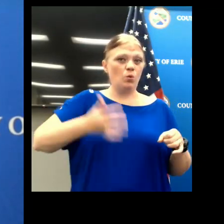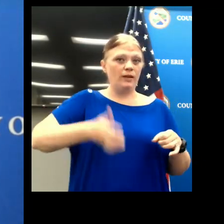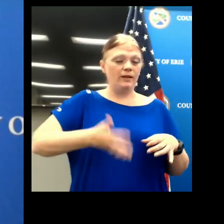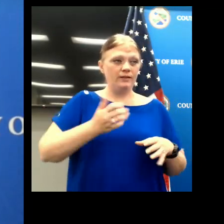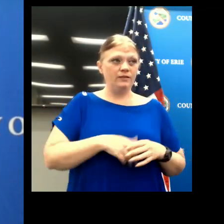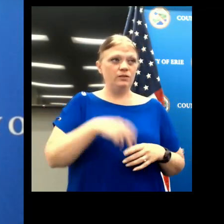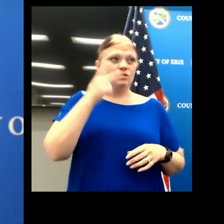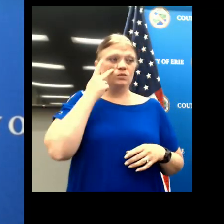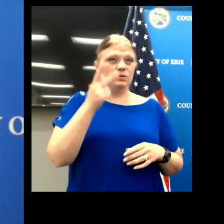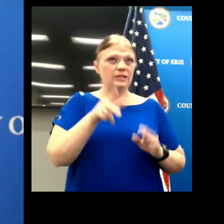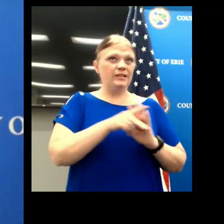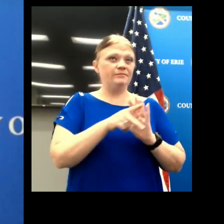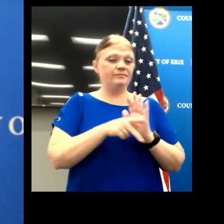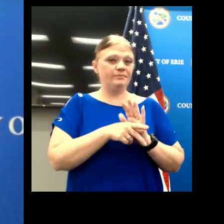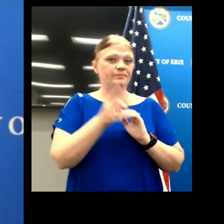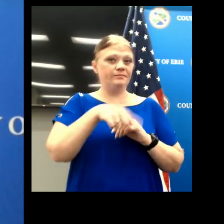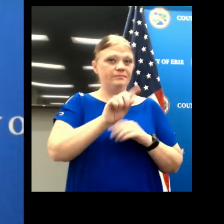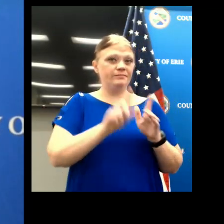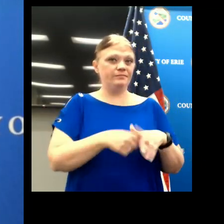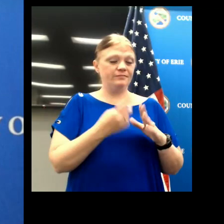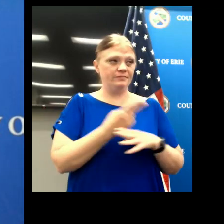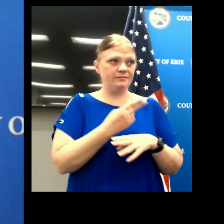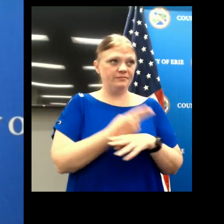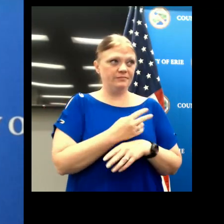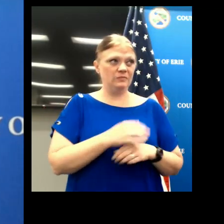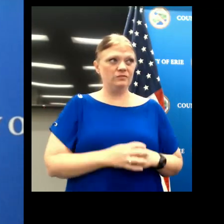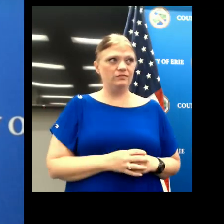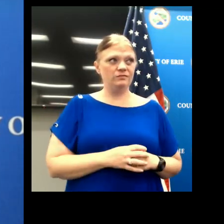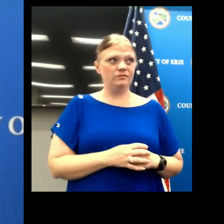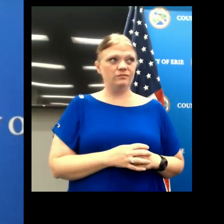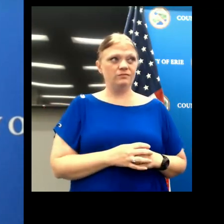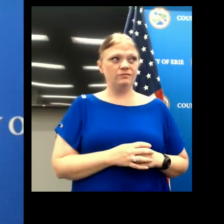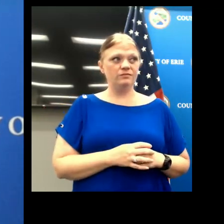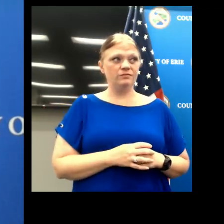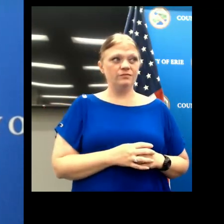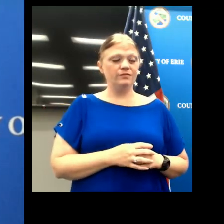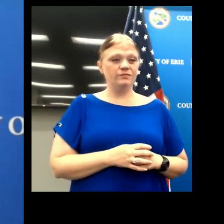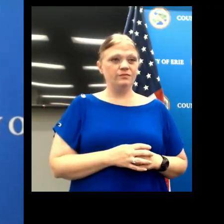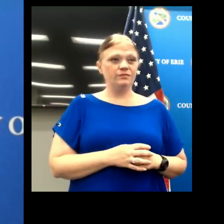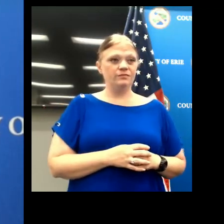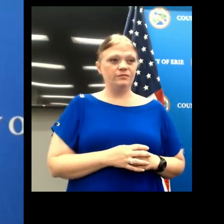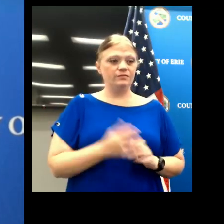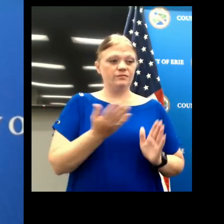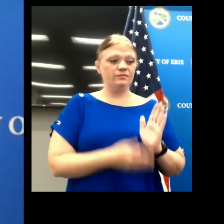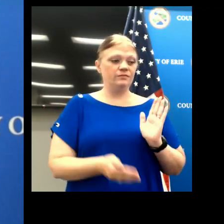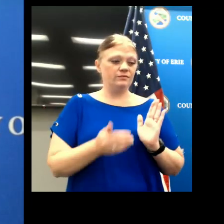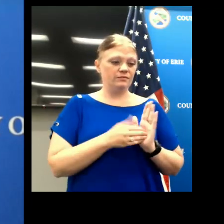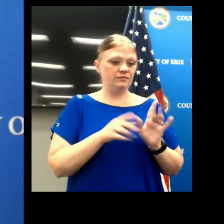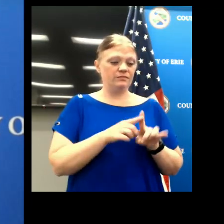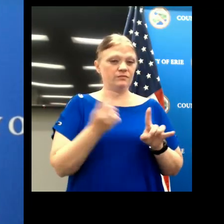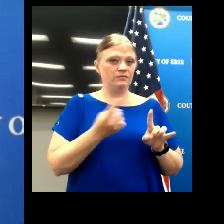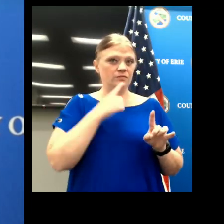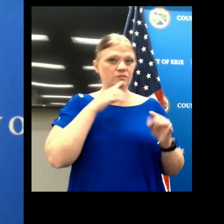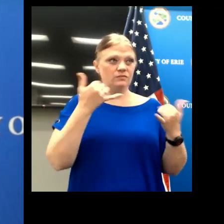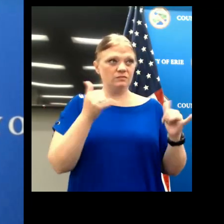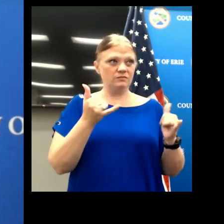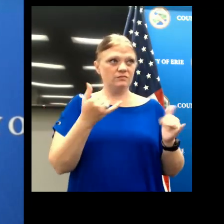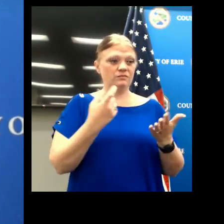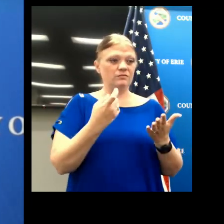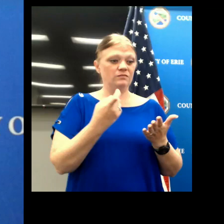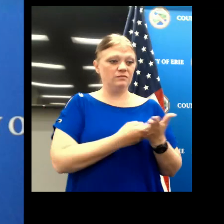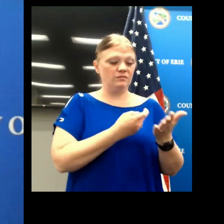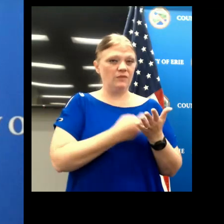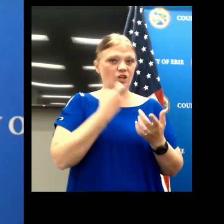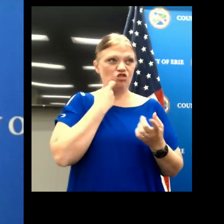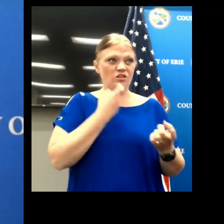to see the protocols that they put in place. Once again, as someone who plays hockey and has skated and just skated